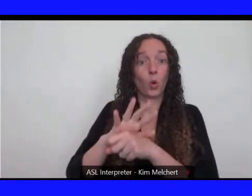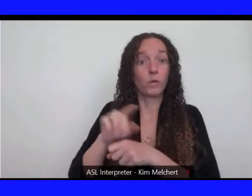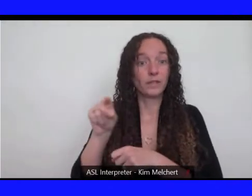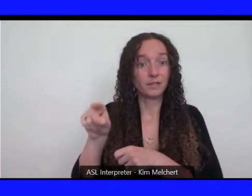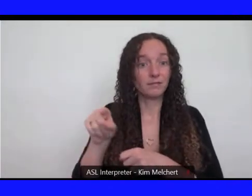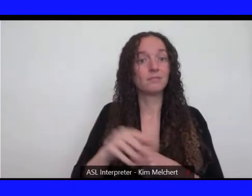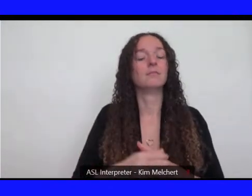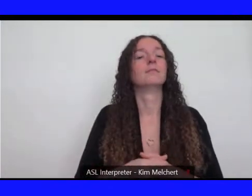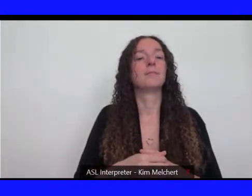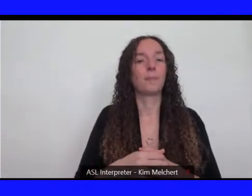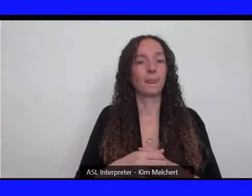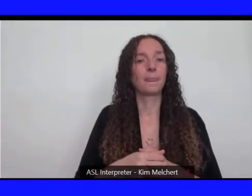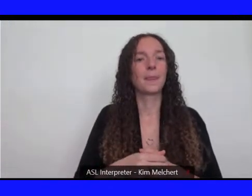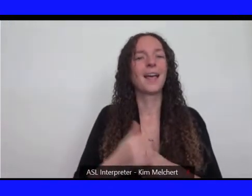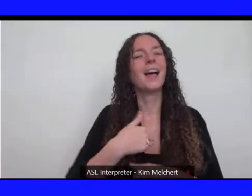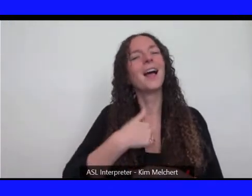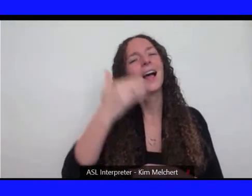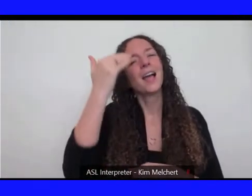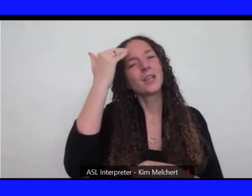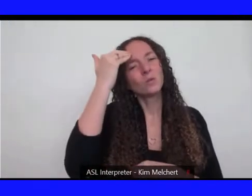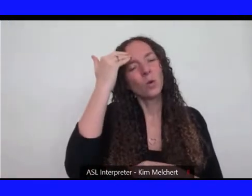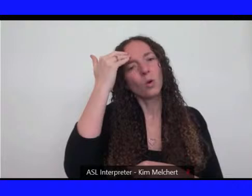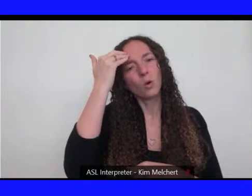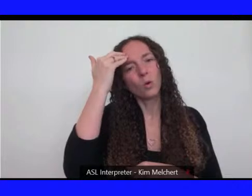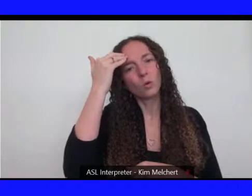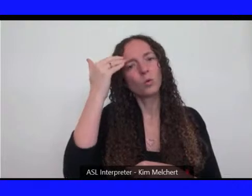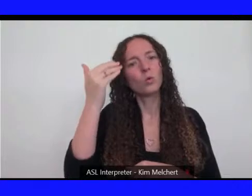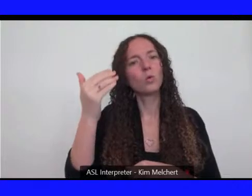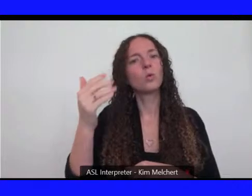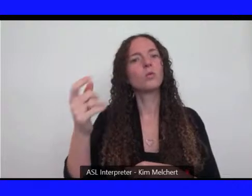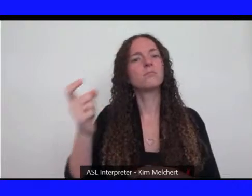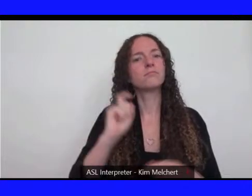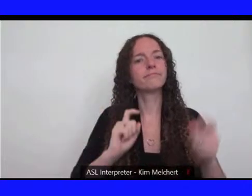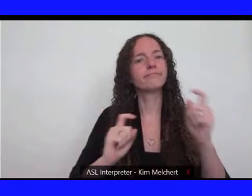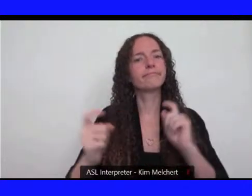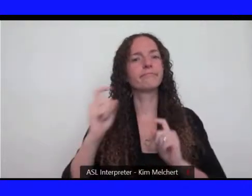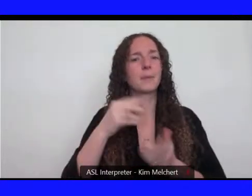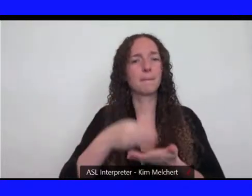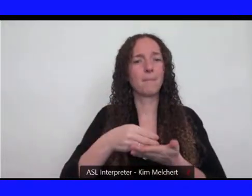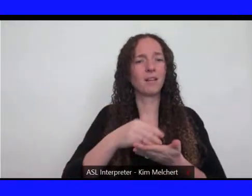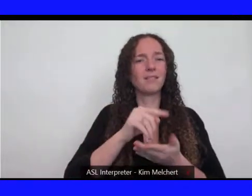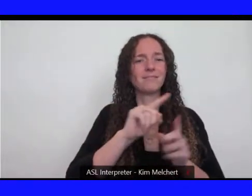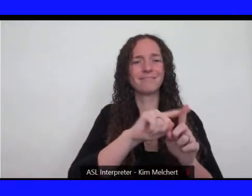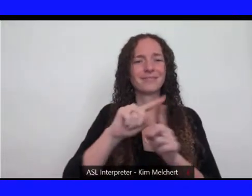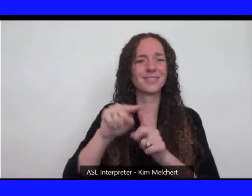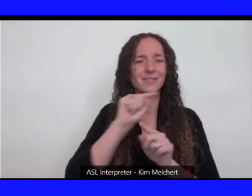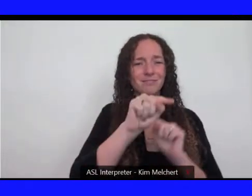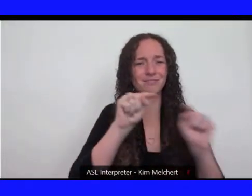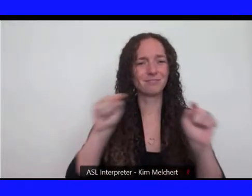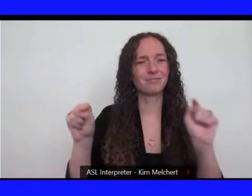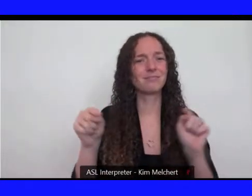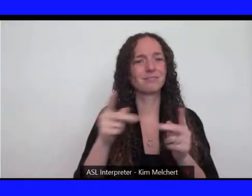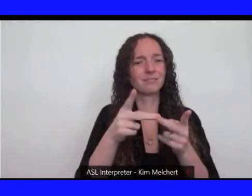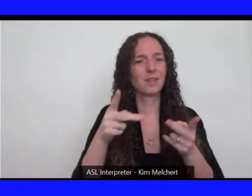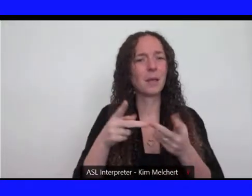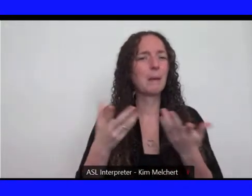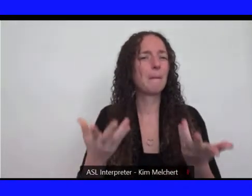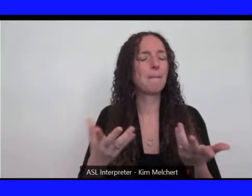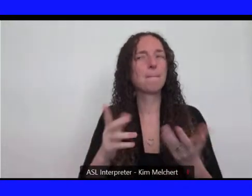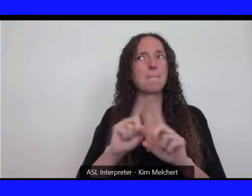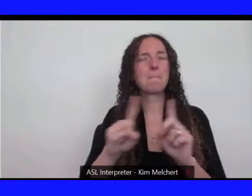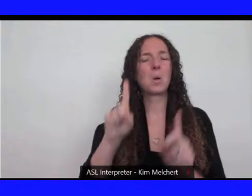Is that, I'm sorry, Sally, for me, Dr. Katz? For whoever has an answer. I can start with we can put it in the bank when